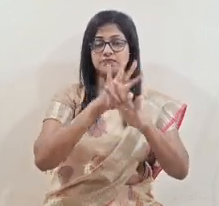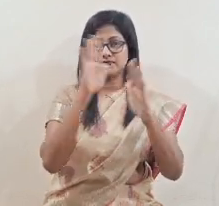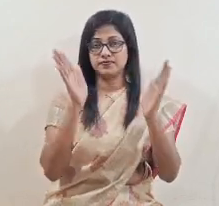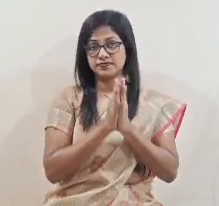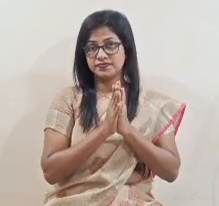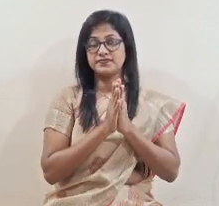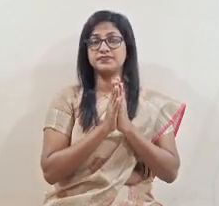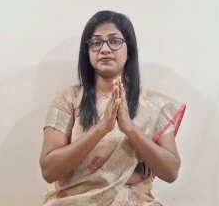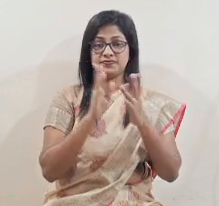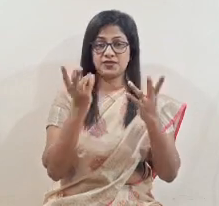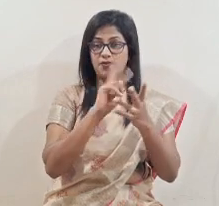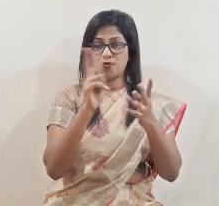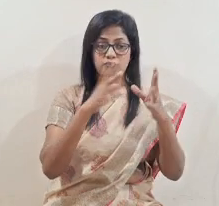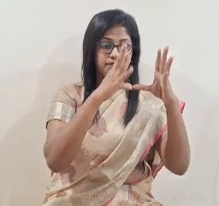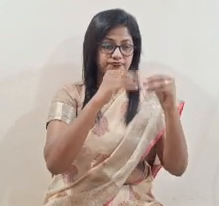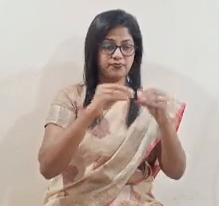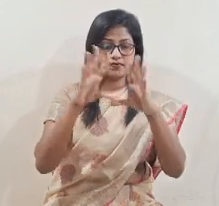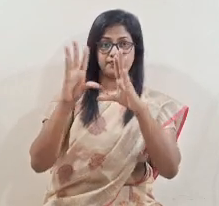up both to get the